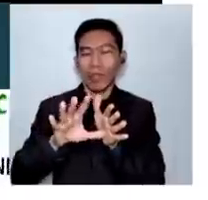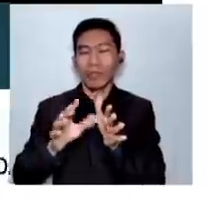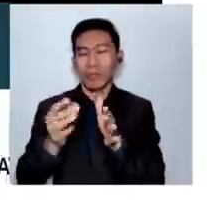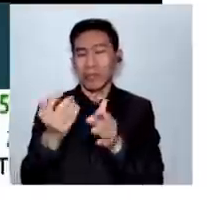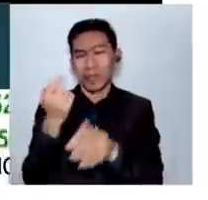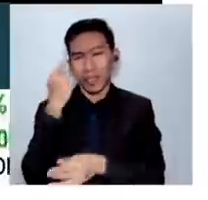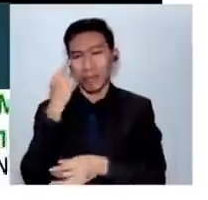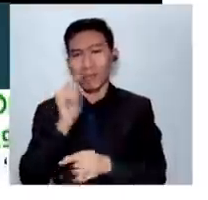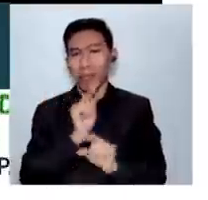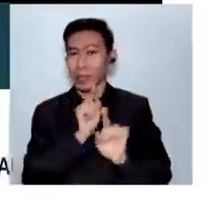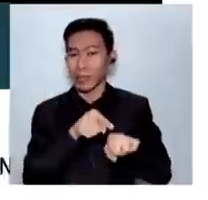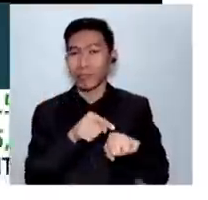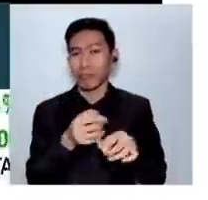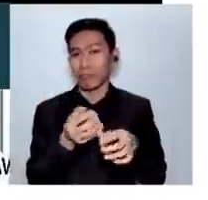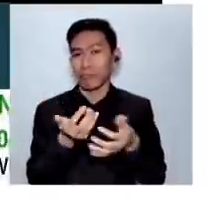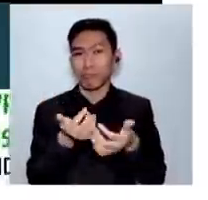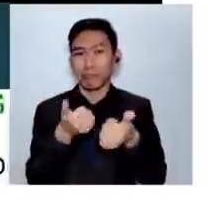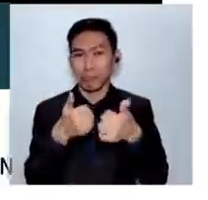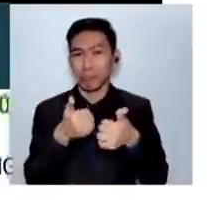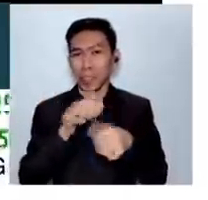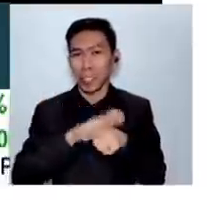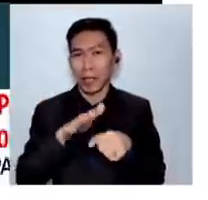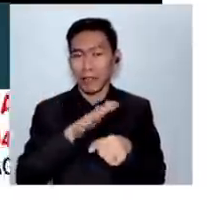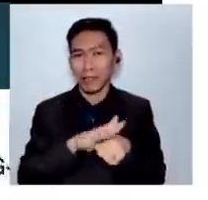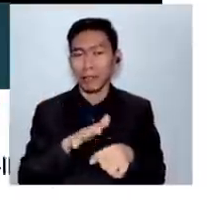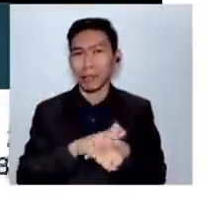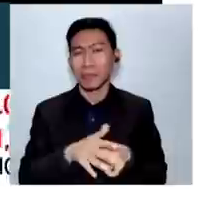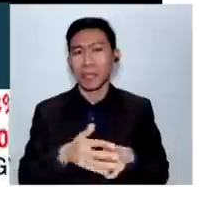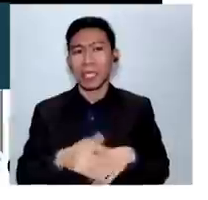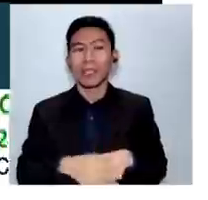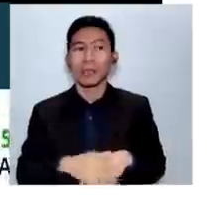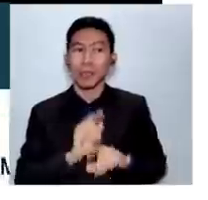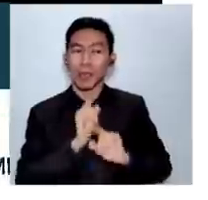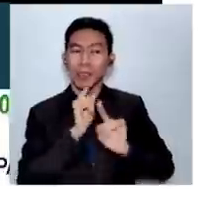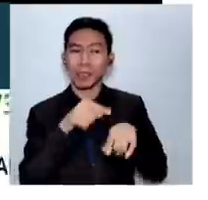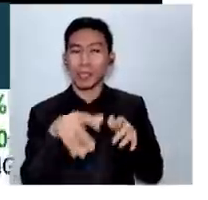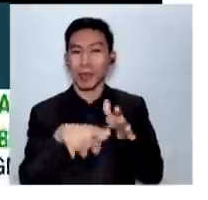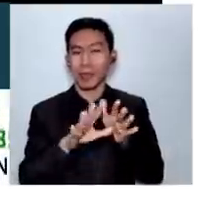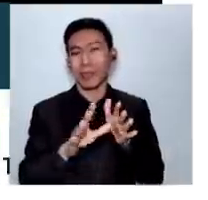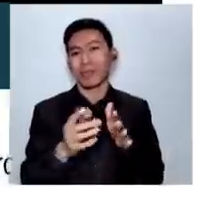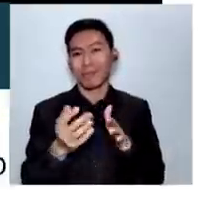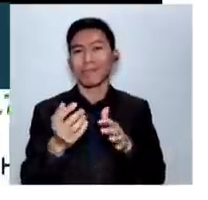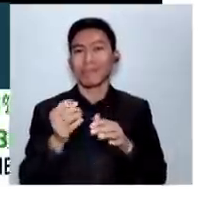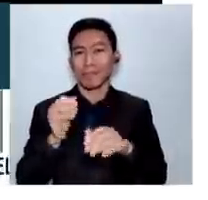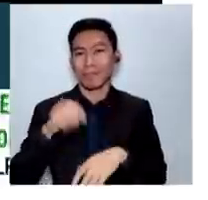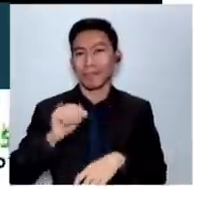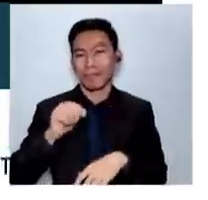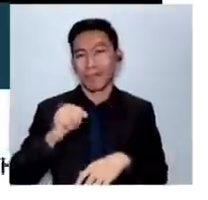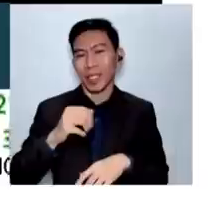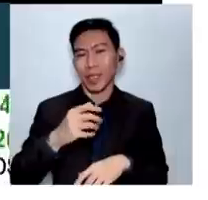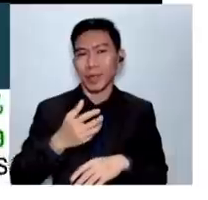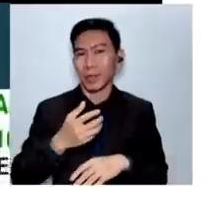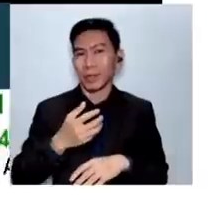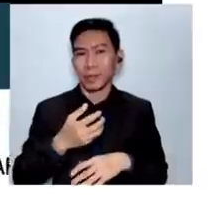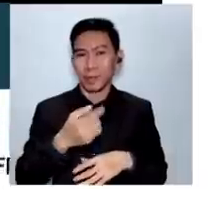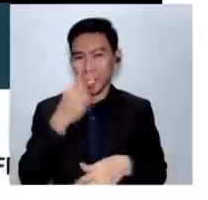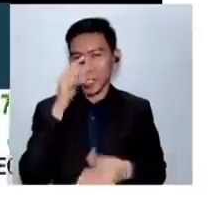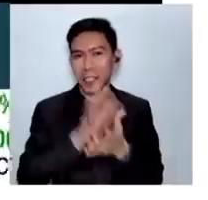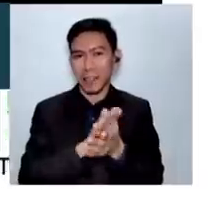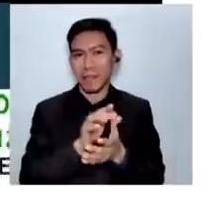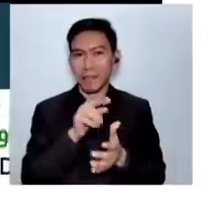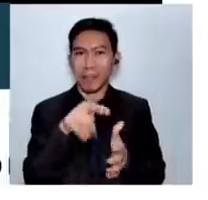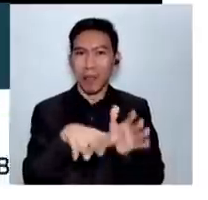substantial. It's there, our answer before the COMELEC. So we are quite confident that the COMELEC will rule in our